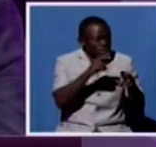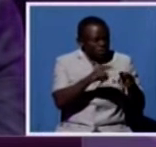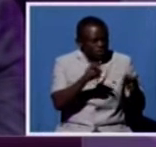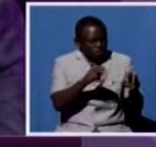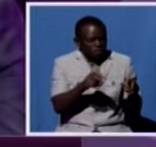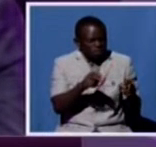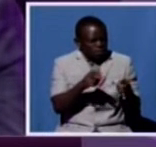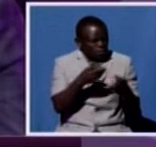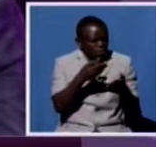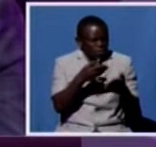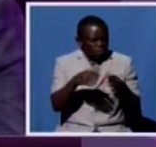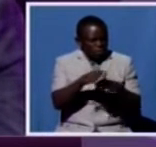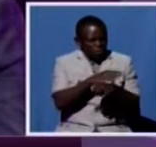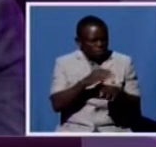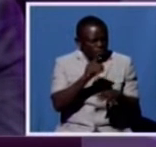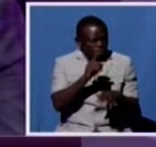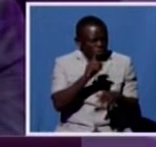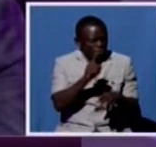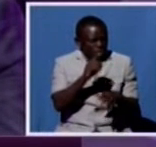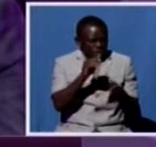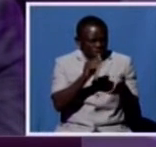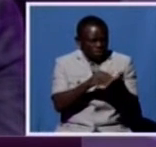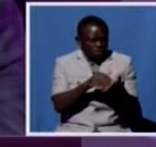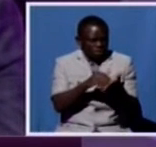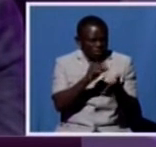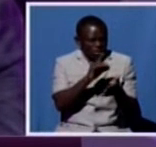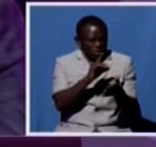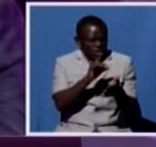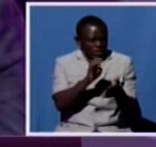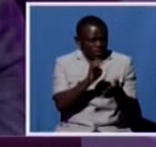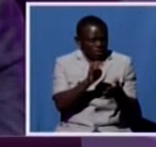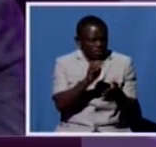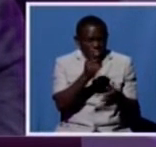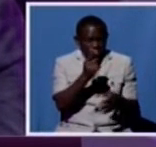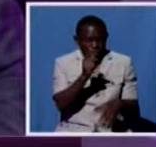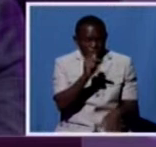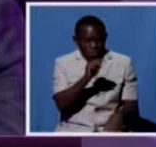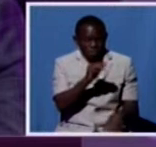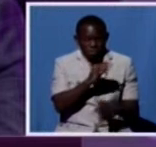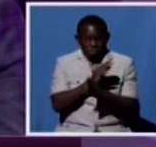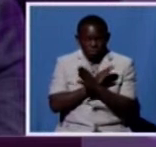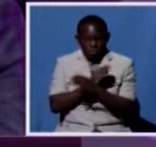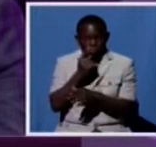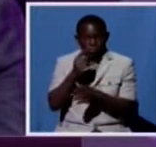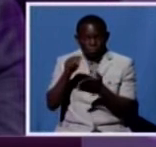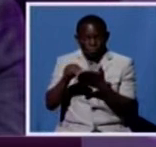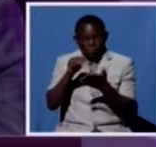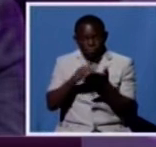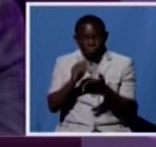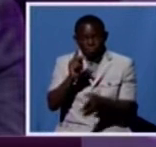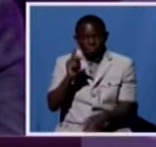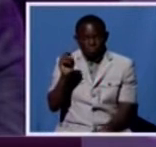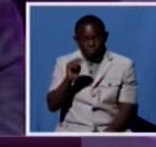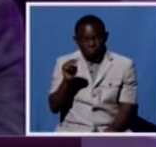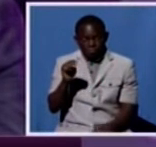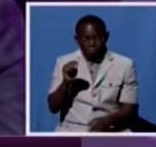$800,000-900,000 per kilometer. Zambia is about $1 million per kilometer. If you look at Swaziland, Uganda, Mozambique,